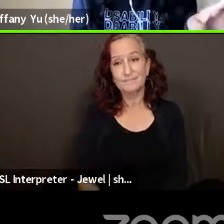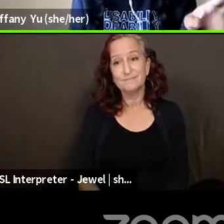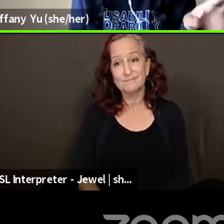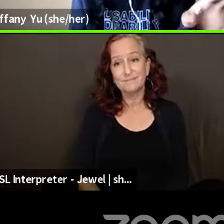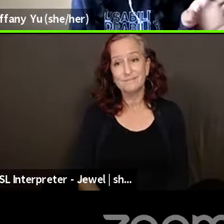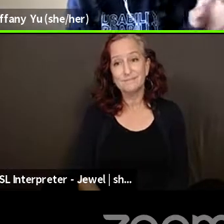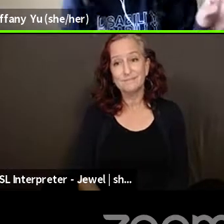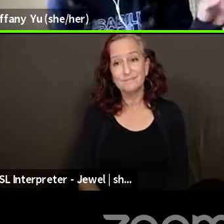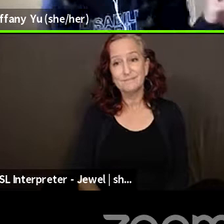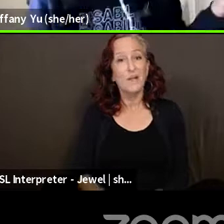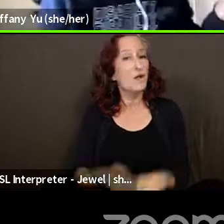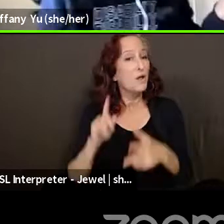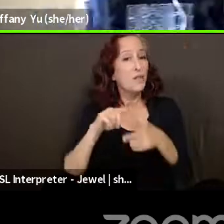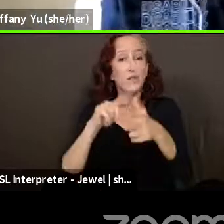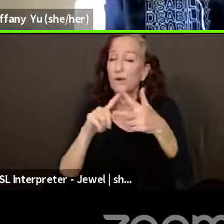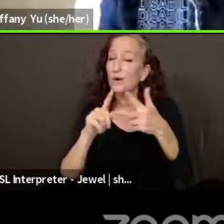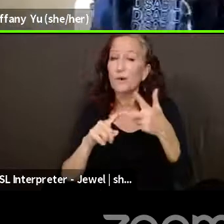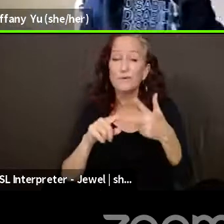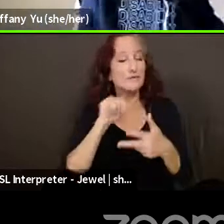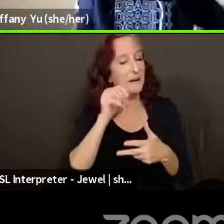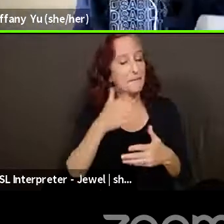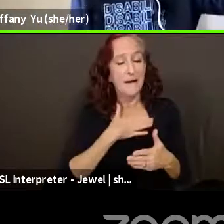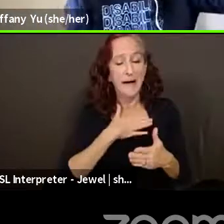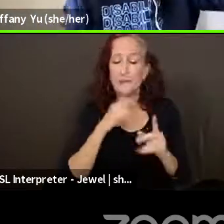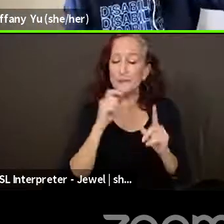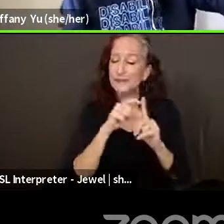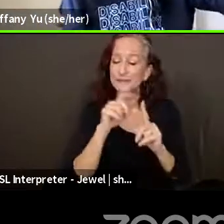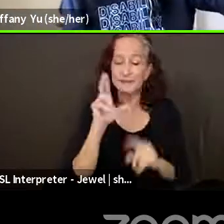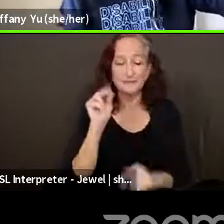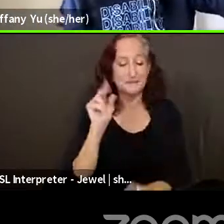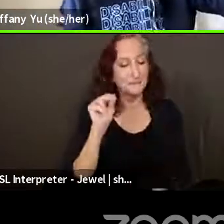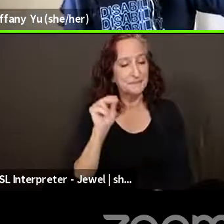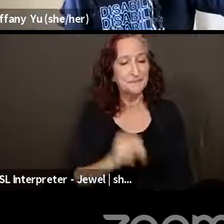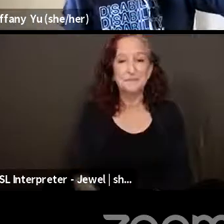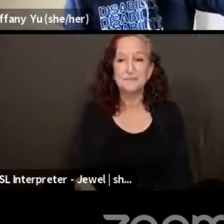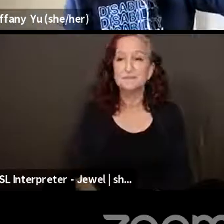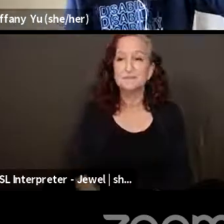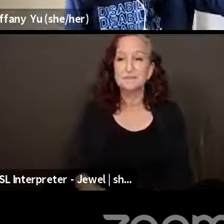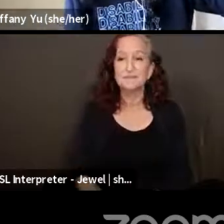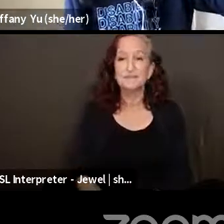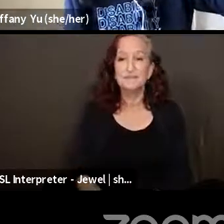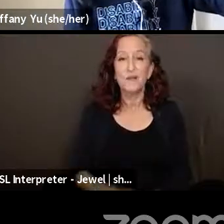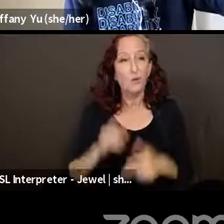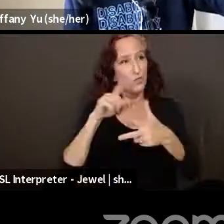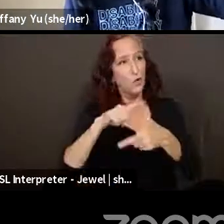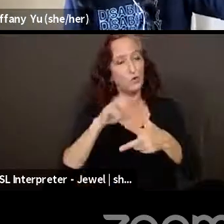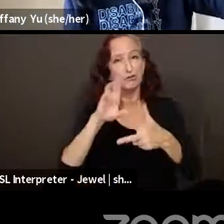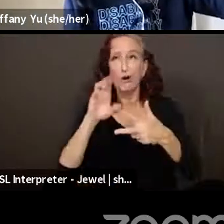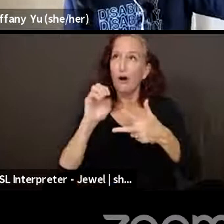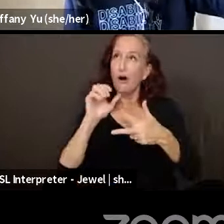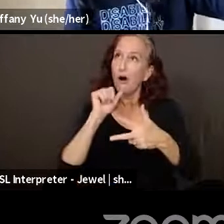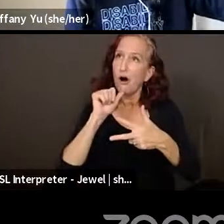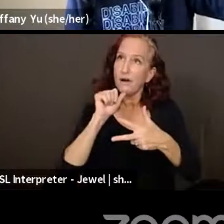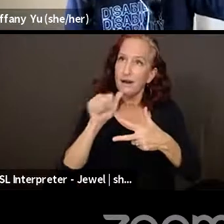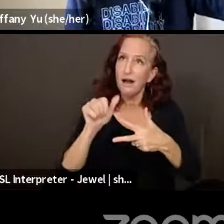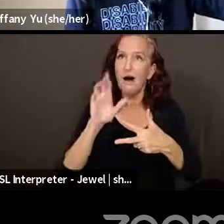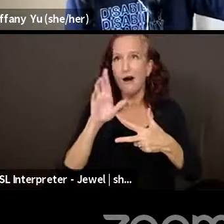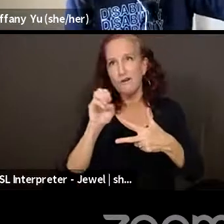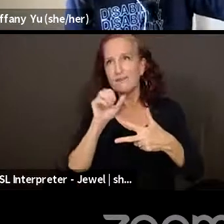Those are not my 3 words. That'll be done. That's it.